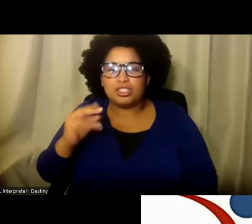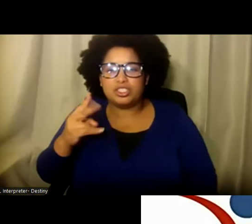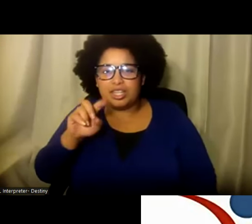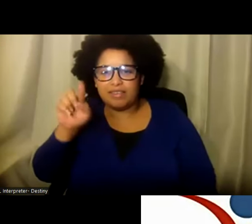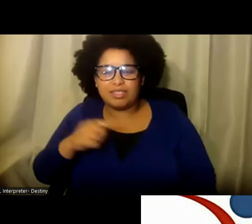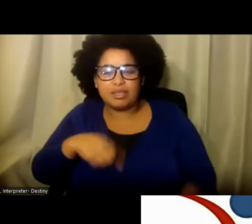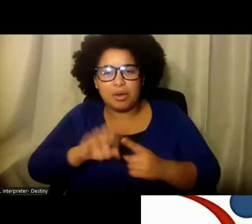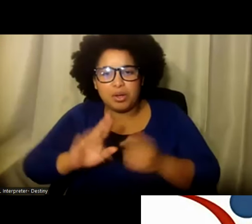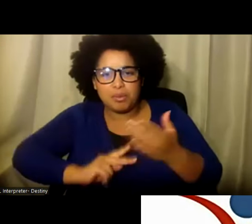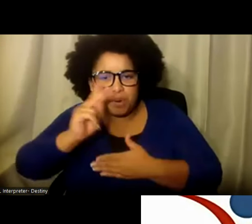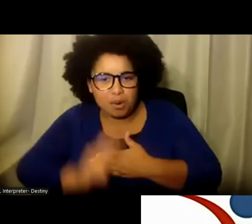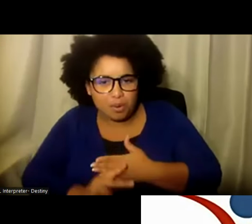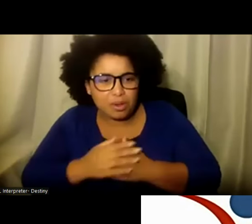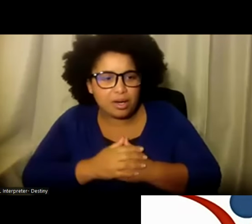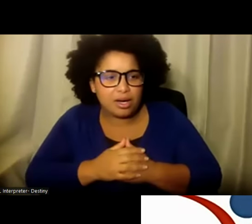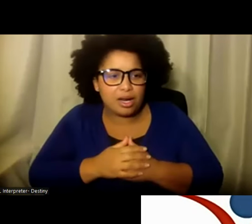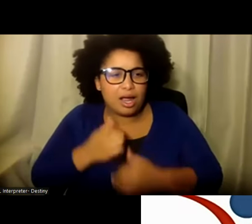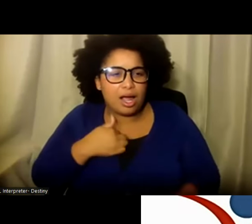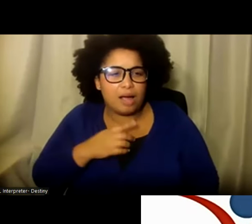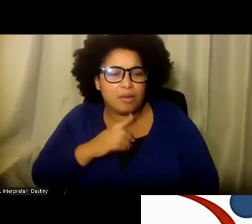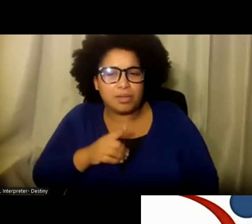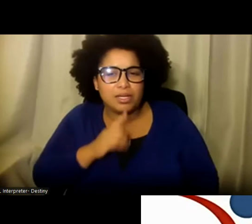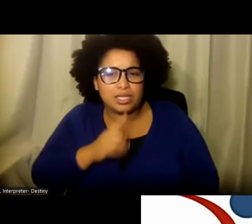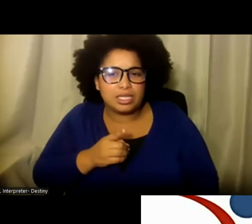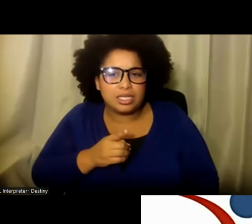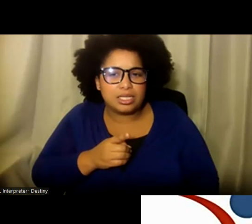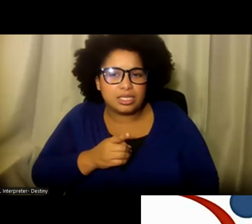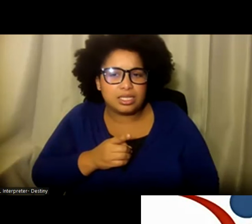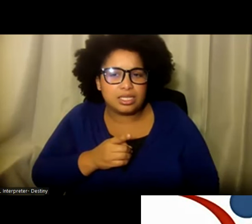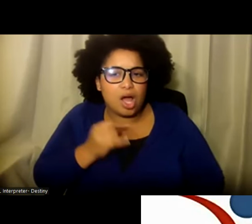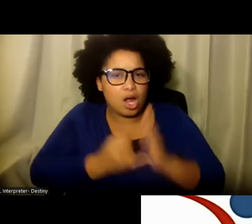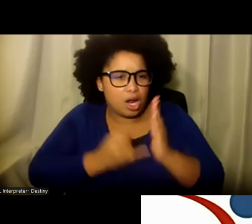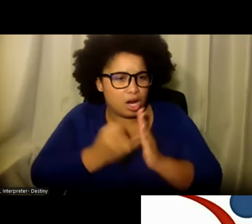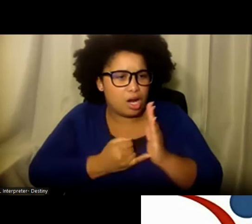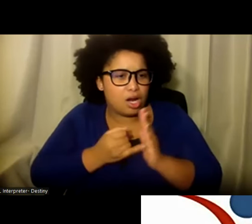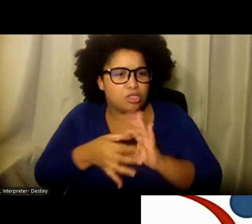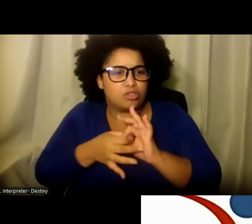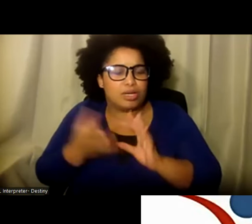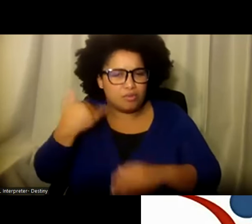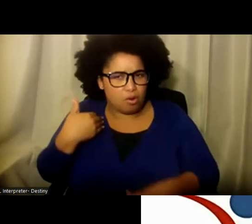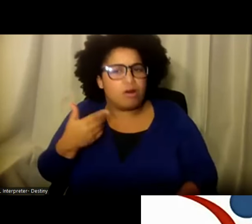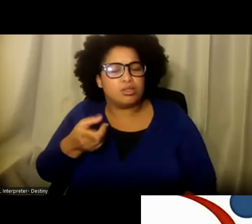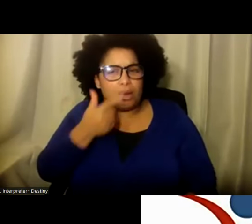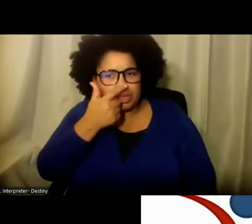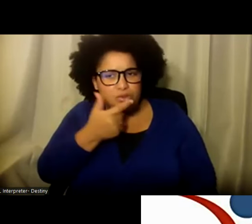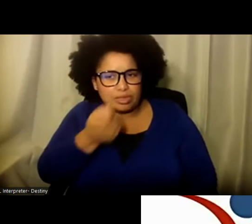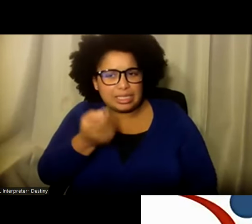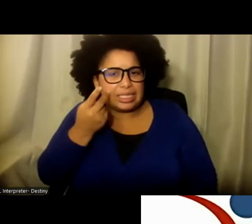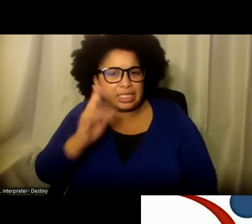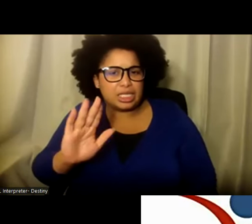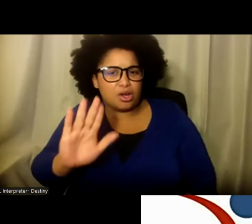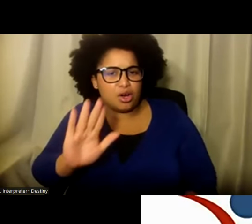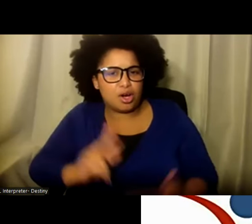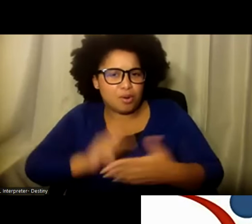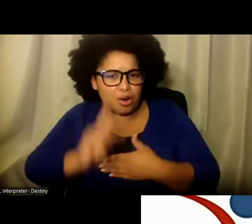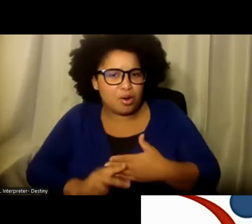about her program. I'm really like, we do, yeah, art. I was an art director also. So I'm interested in seeing her program.